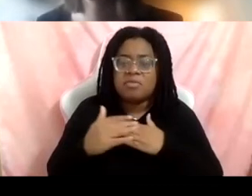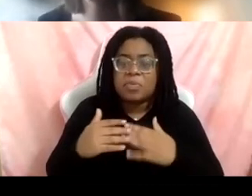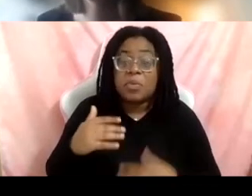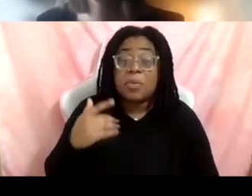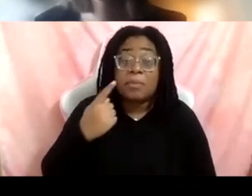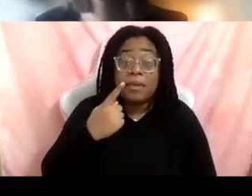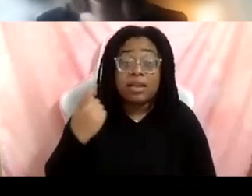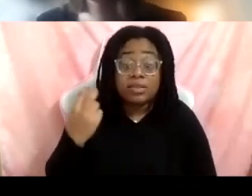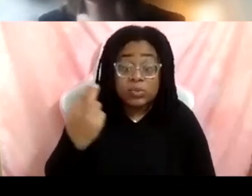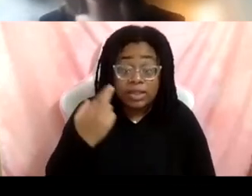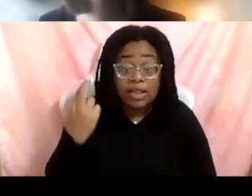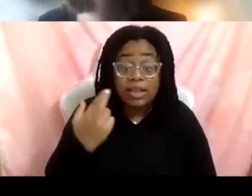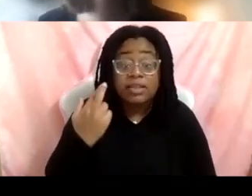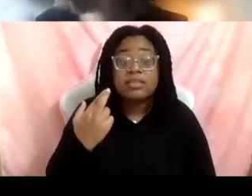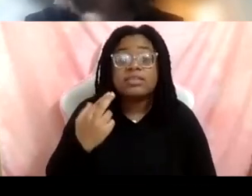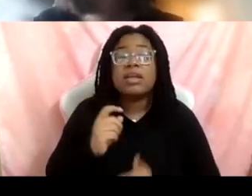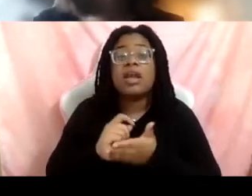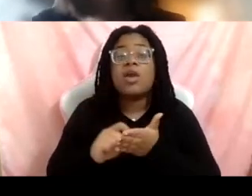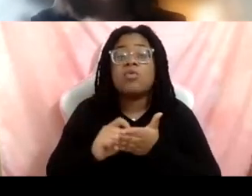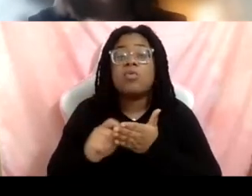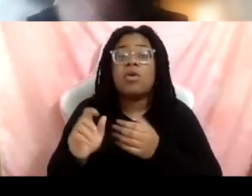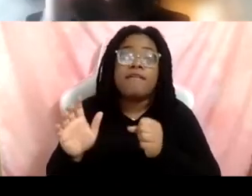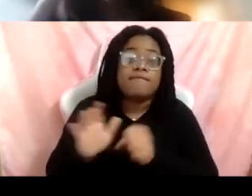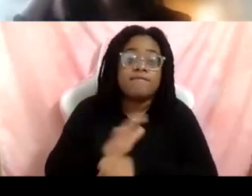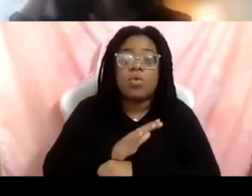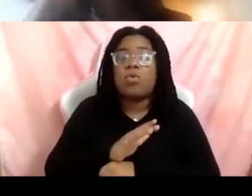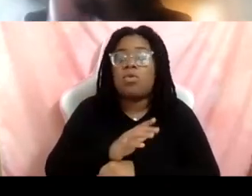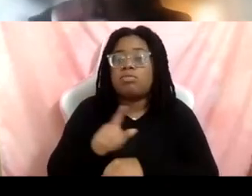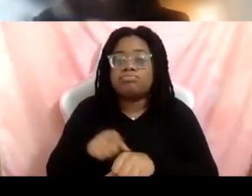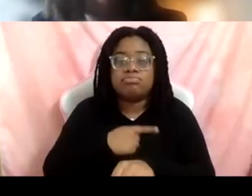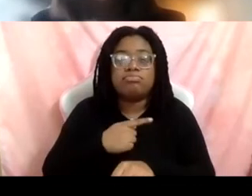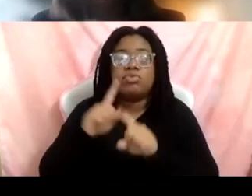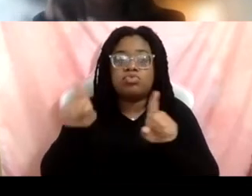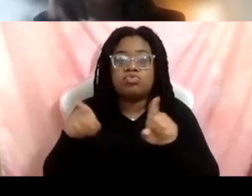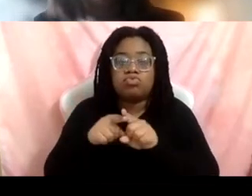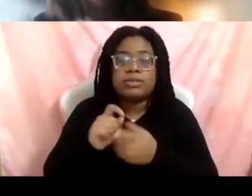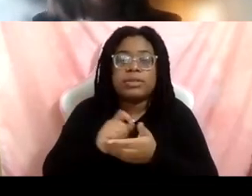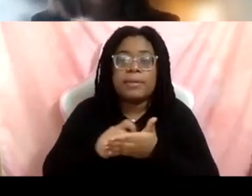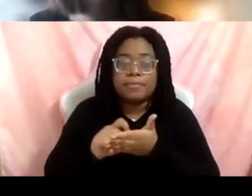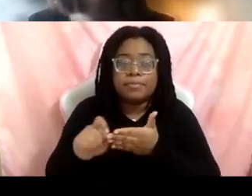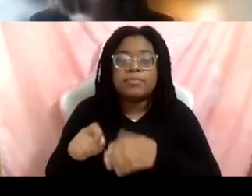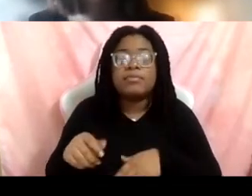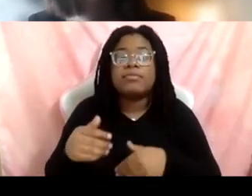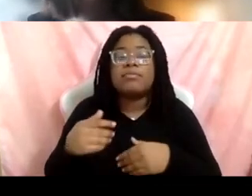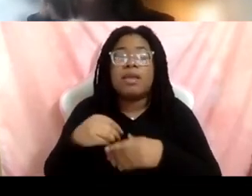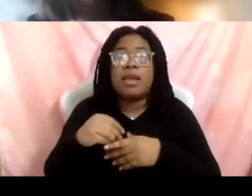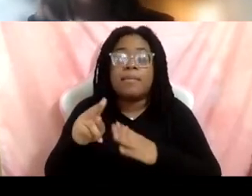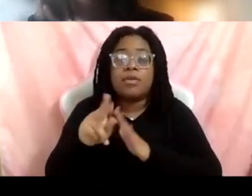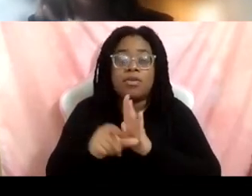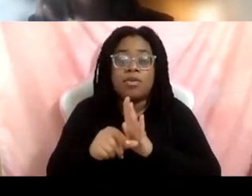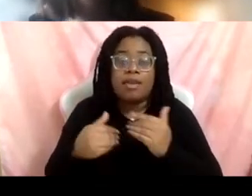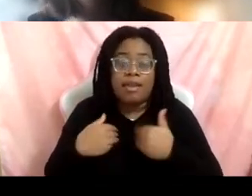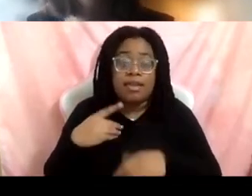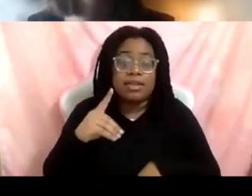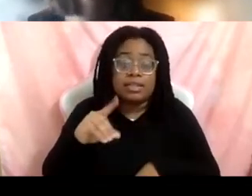I realized I wrote one full-length screenplay in my undergrad, which had a disability through line, and